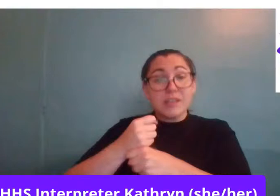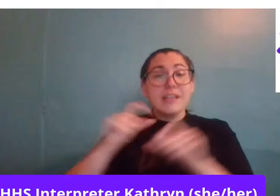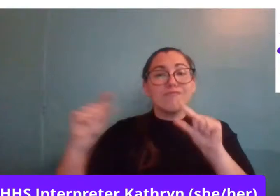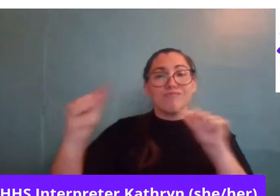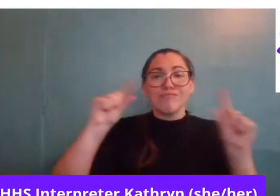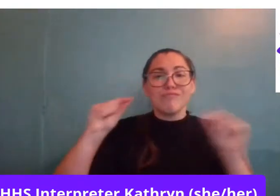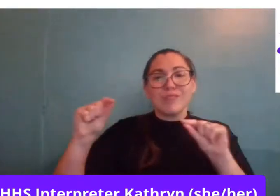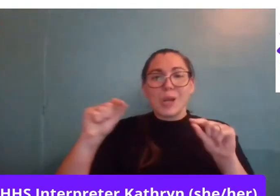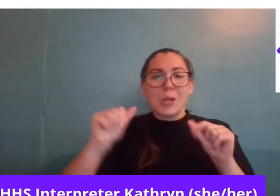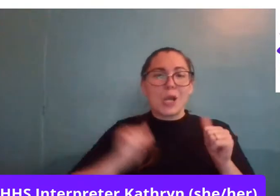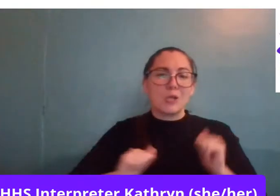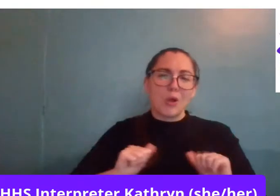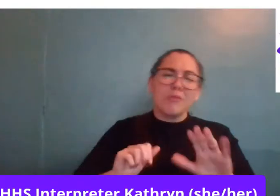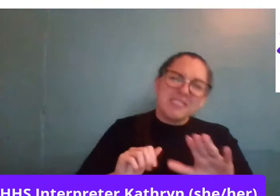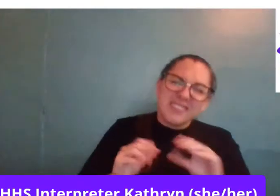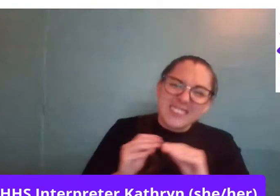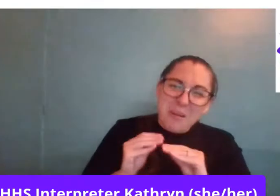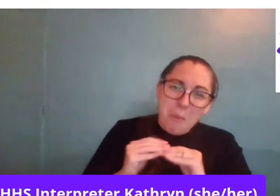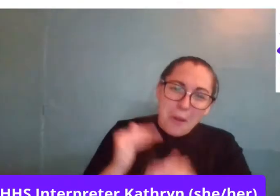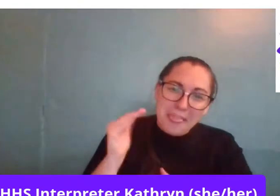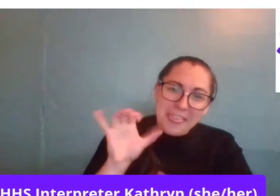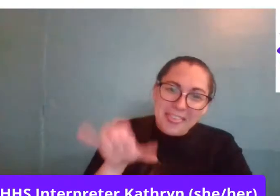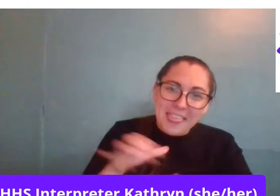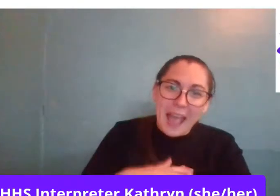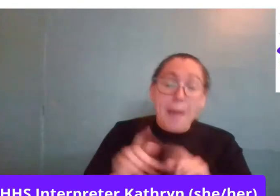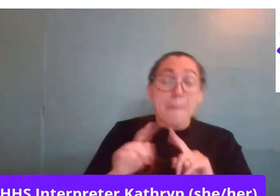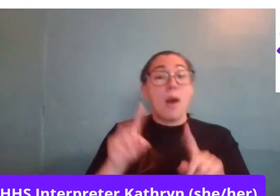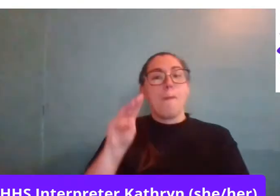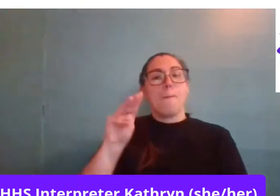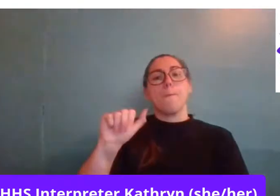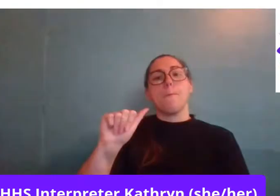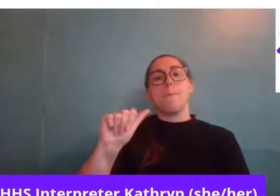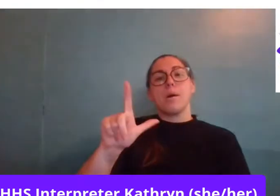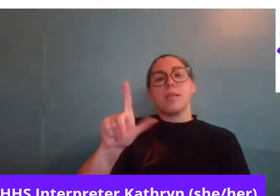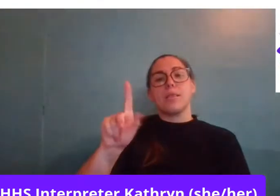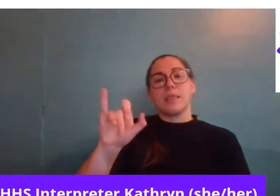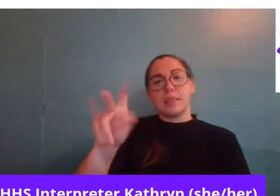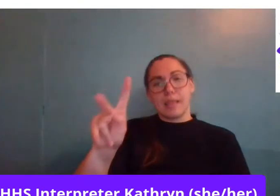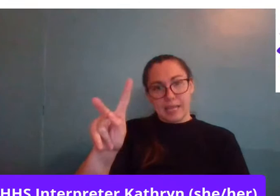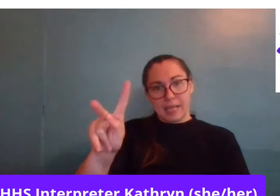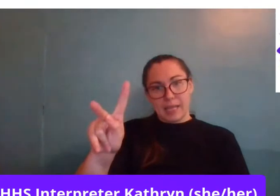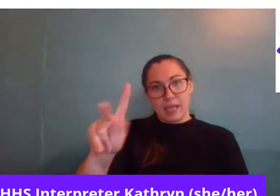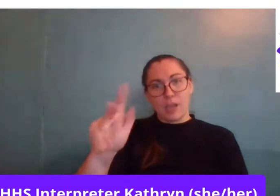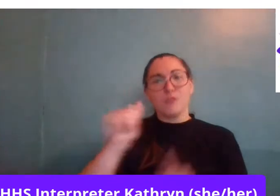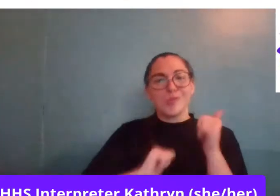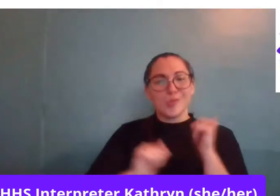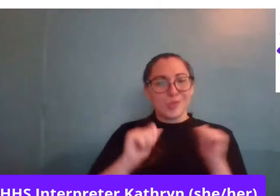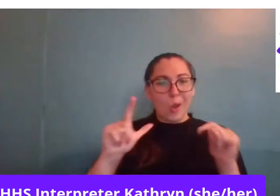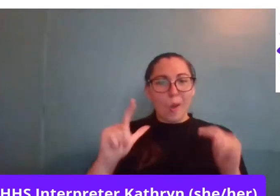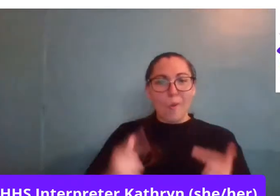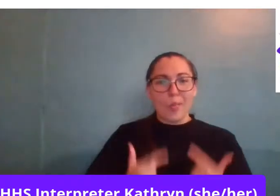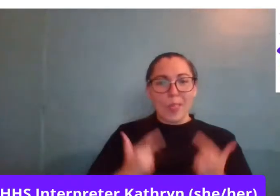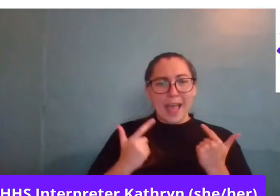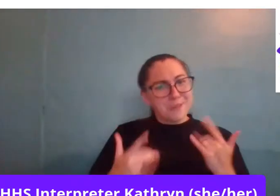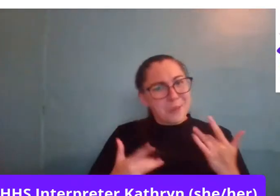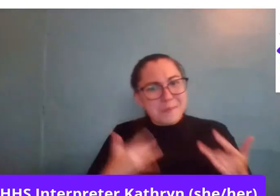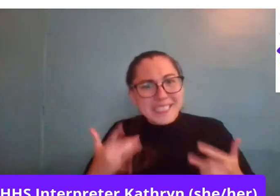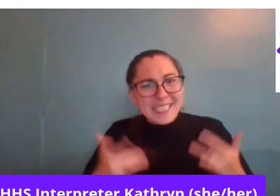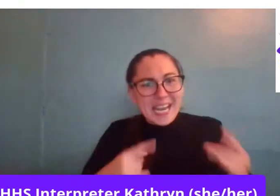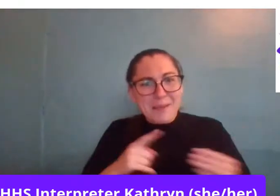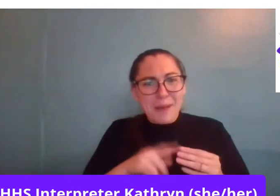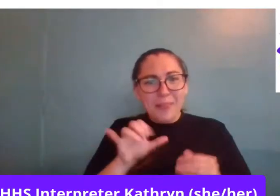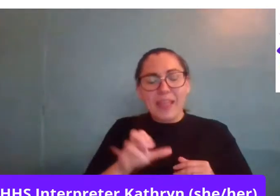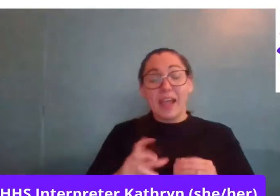more than that, but 3 years for the Malik Show live, and I'm excited, and I look forward to another